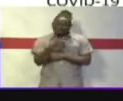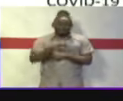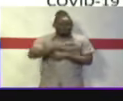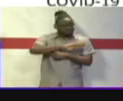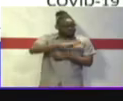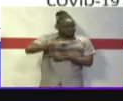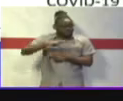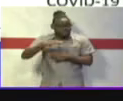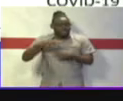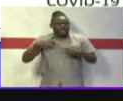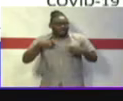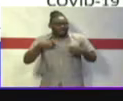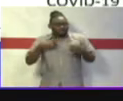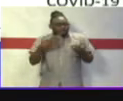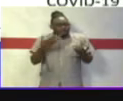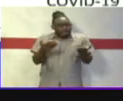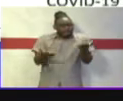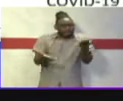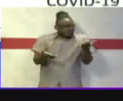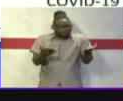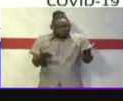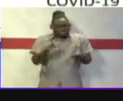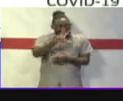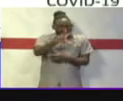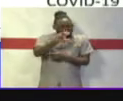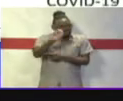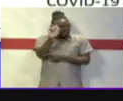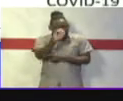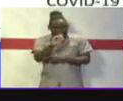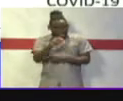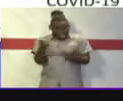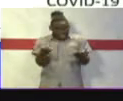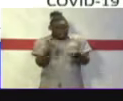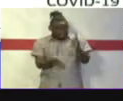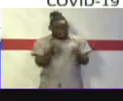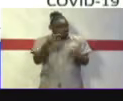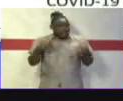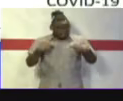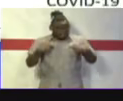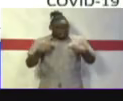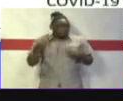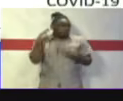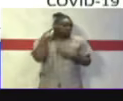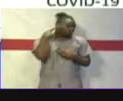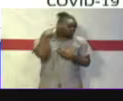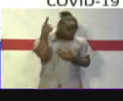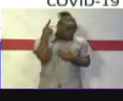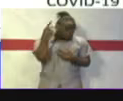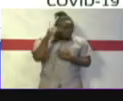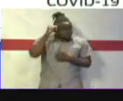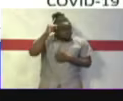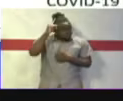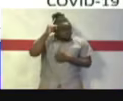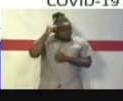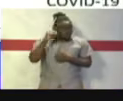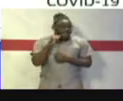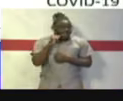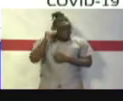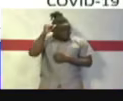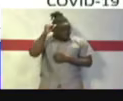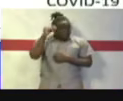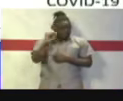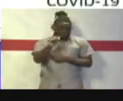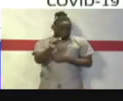estimated prevalence of 30% of the population and 30% of the adult population, which postulates